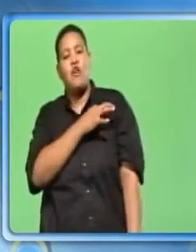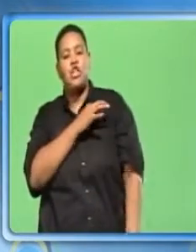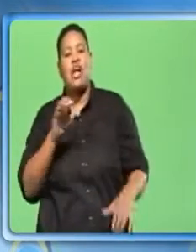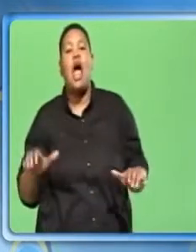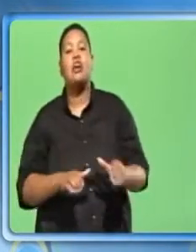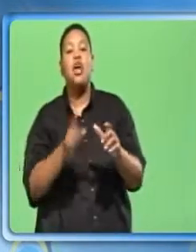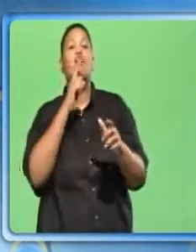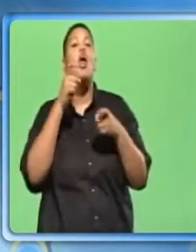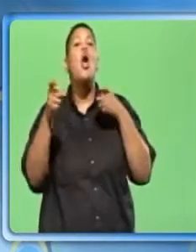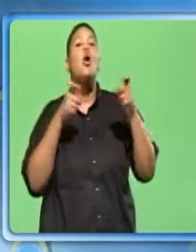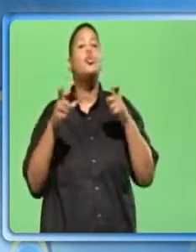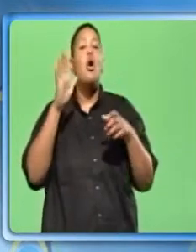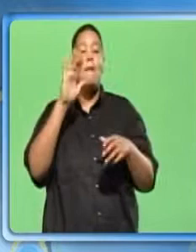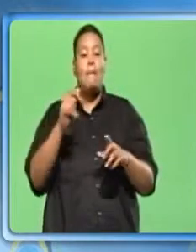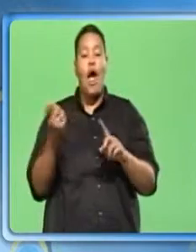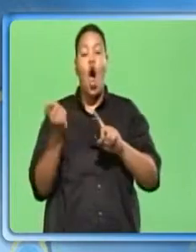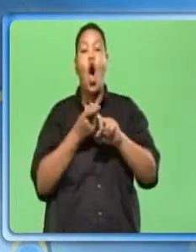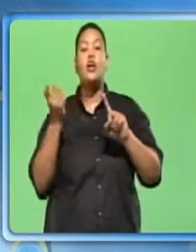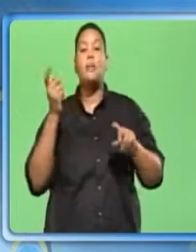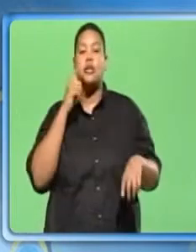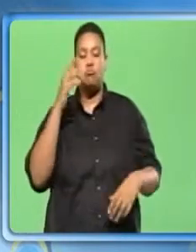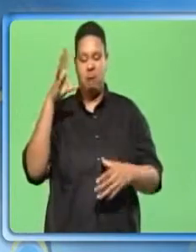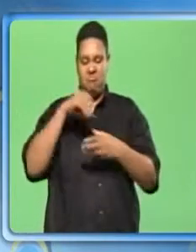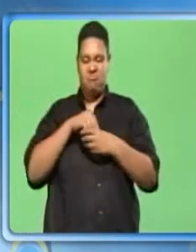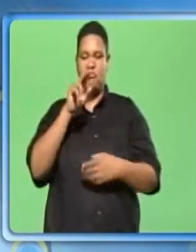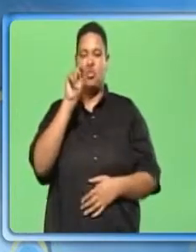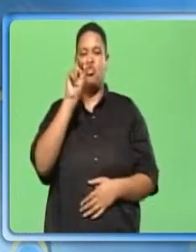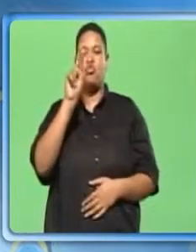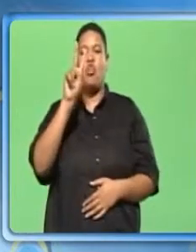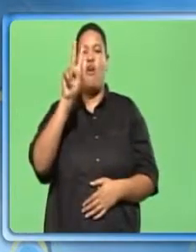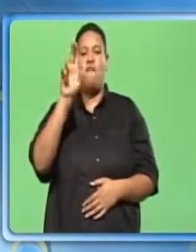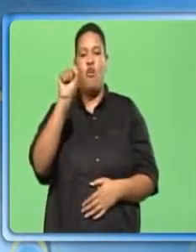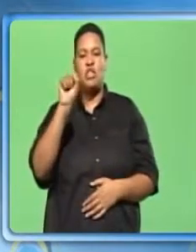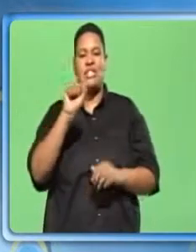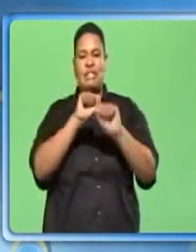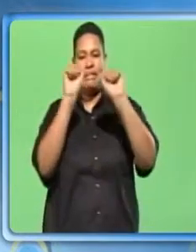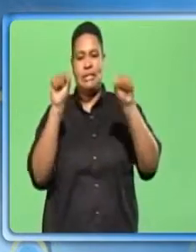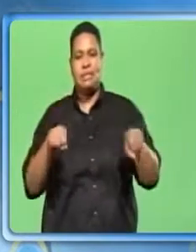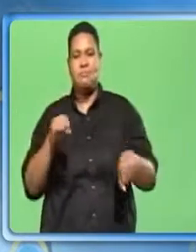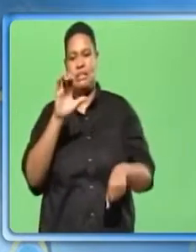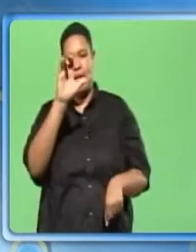they are controlled by the autonomic nervous system.